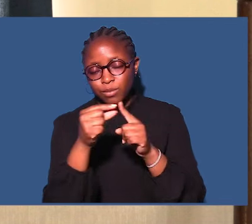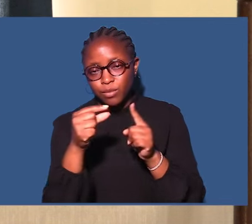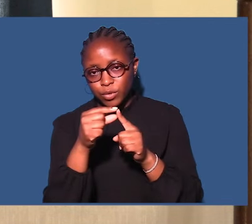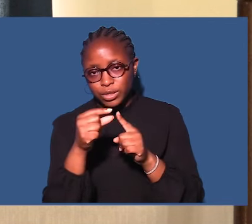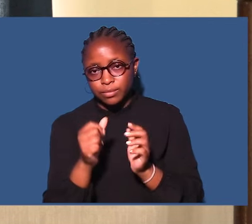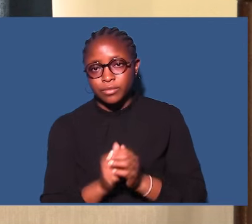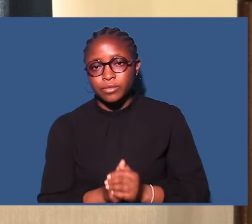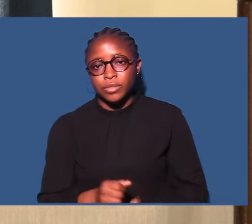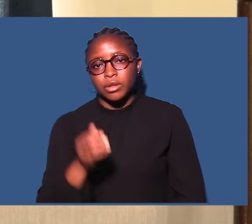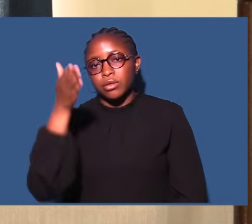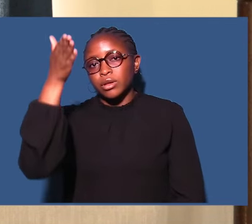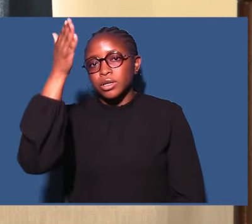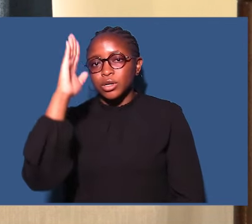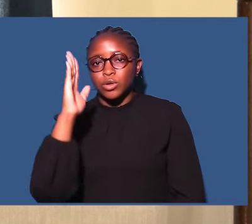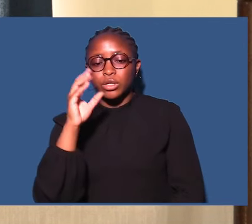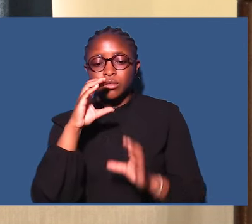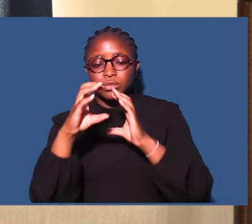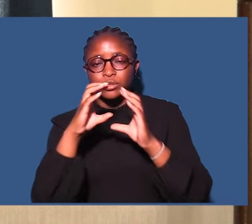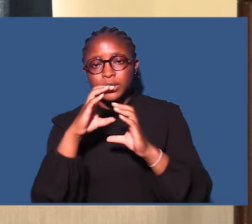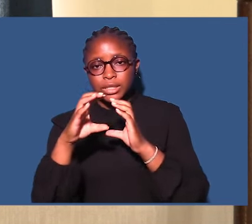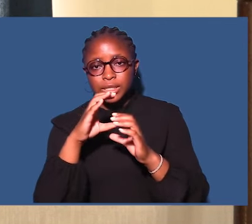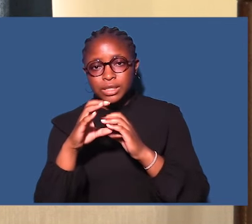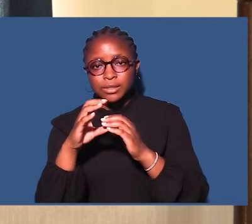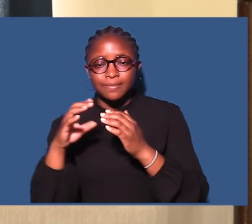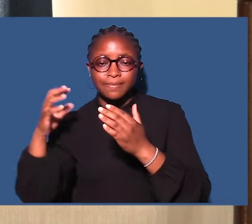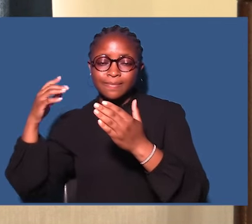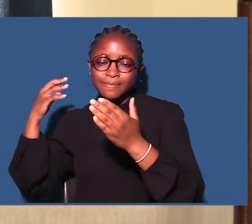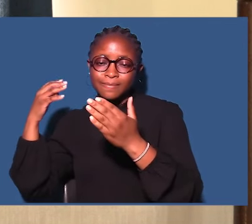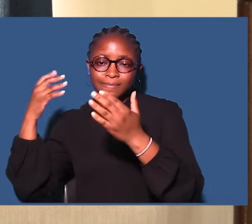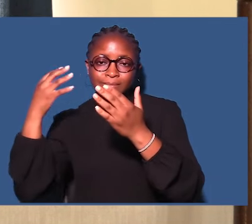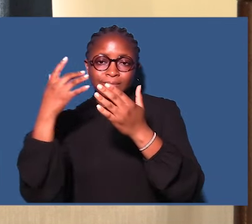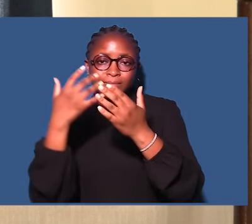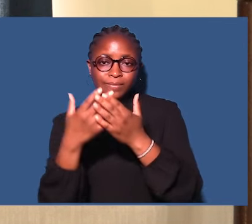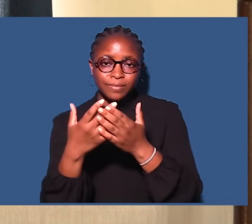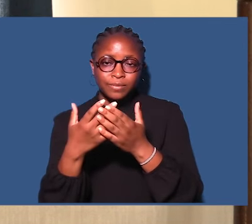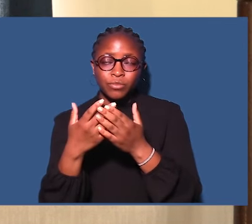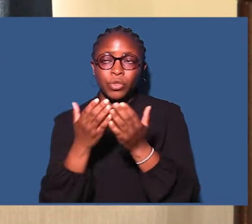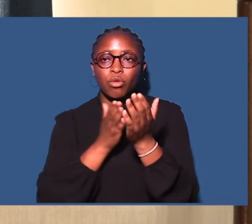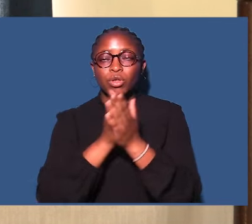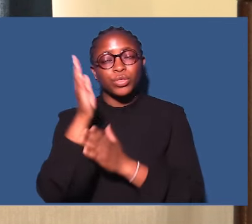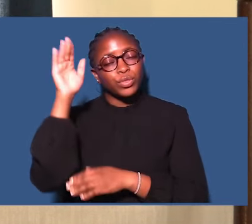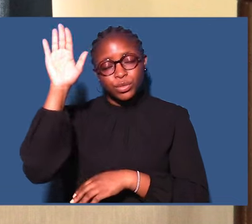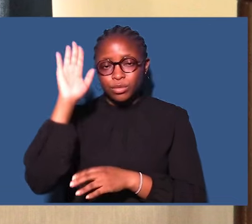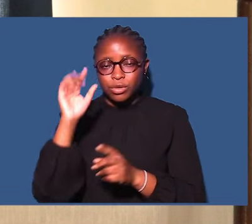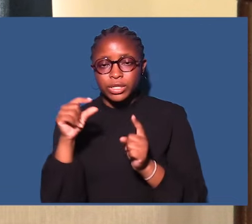God has communicated throughout ages through His word.